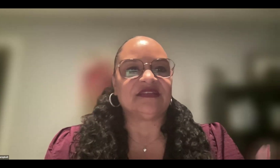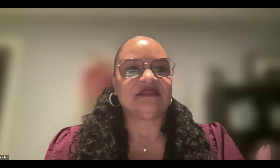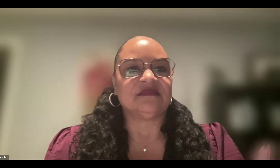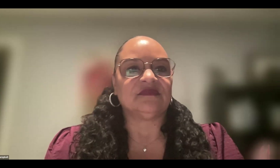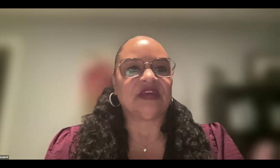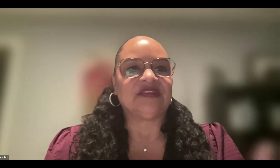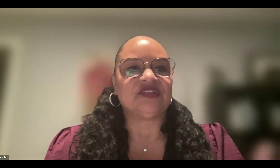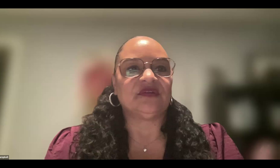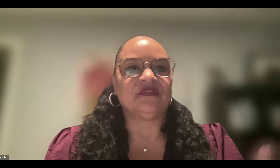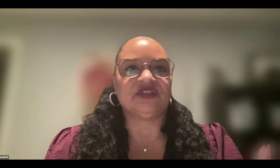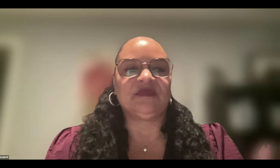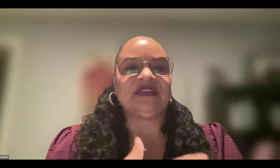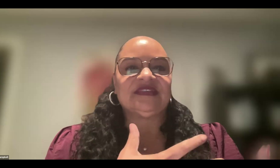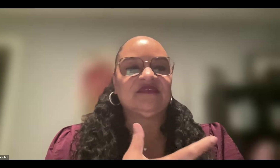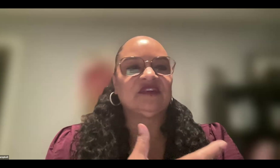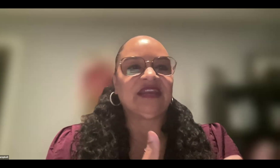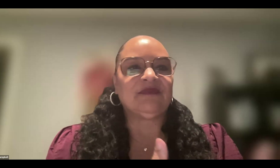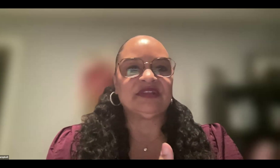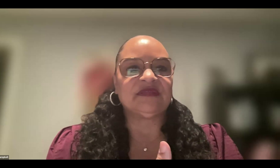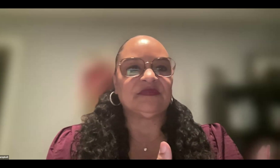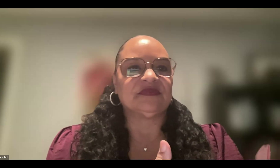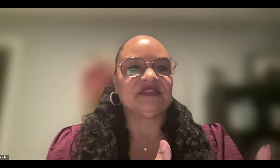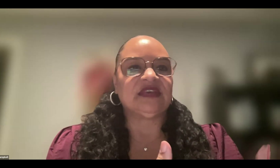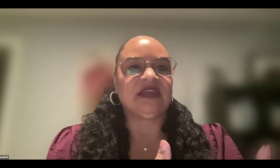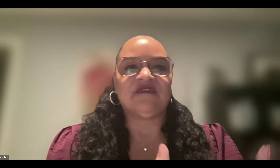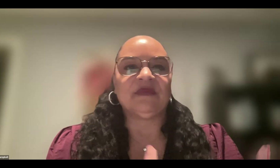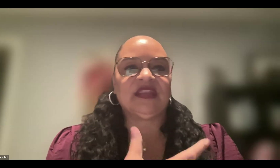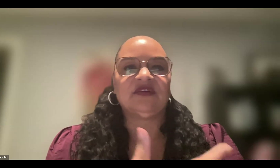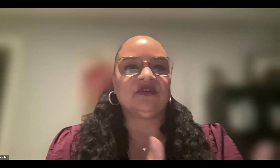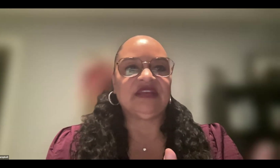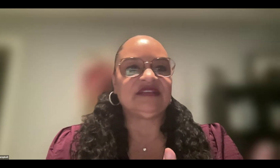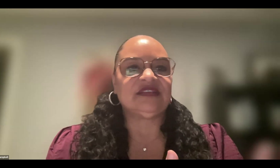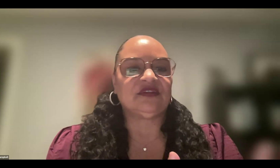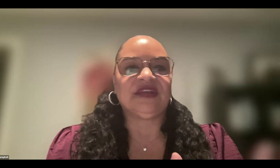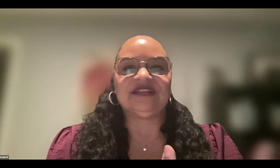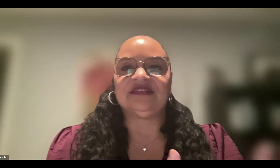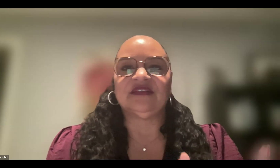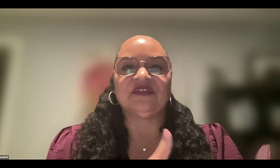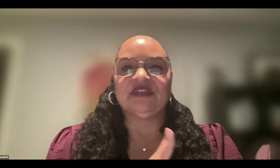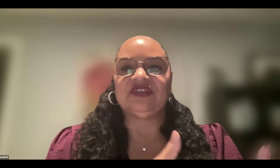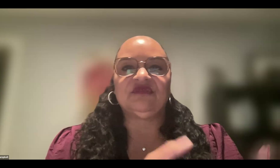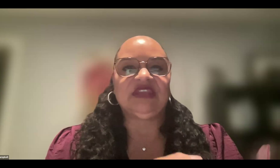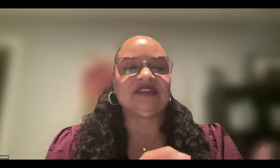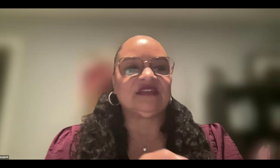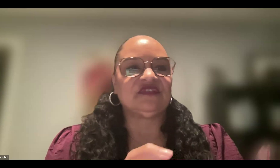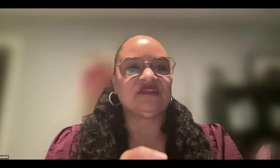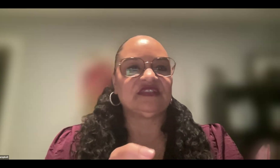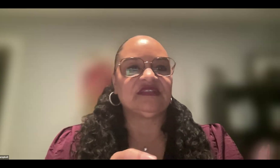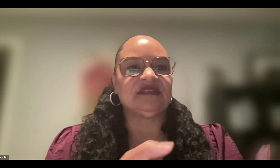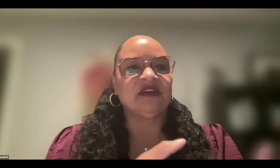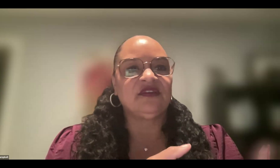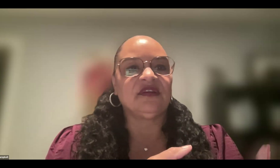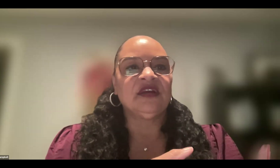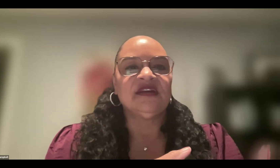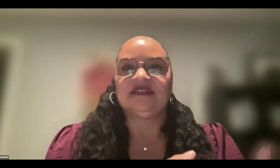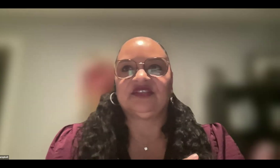the system, right? So there should be a set of guiding principles that everybody agrees that they're going to deliver these unique set of